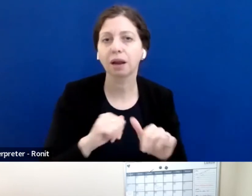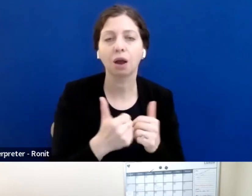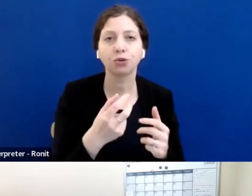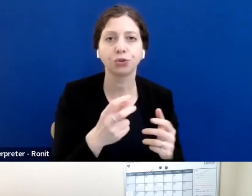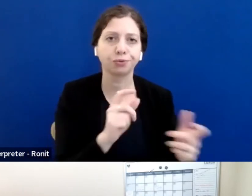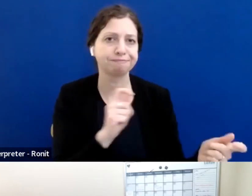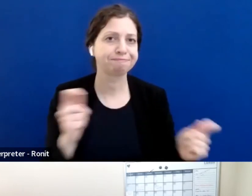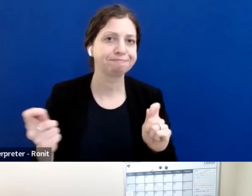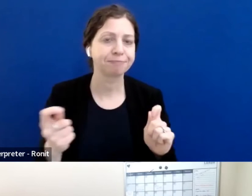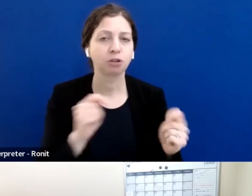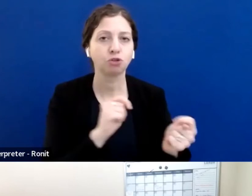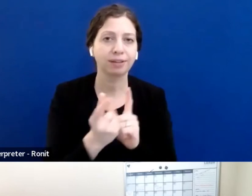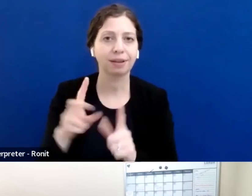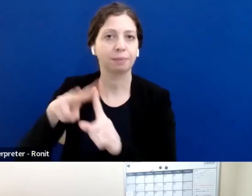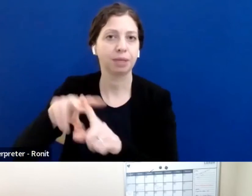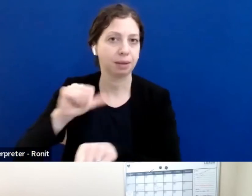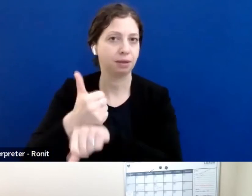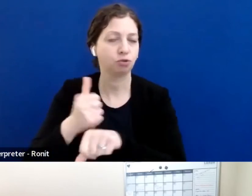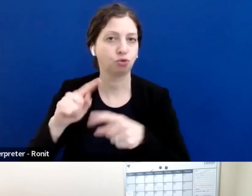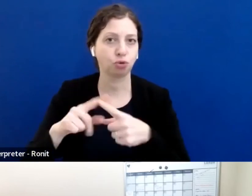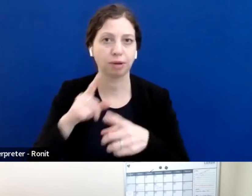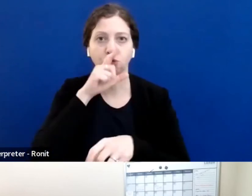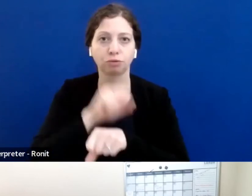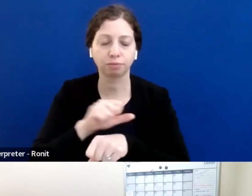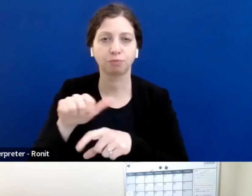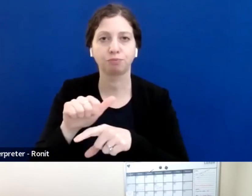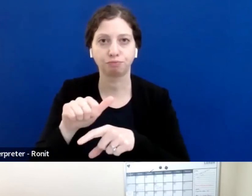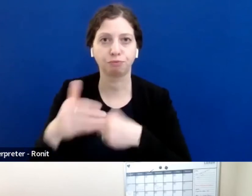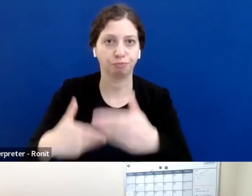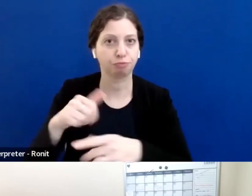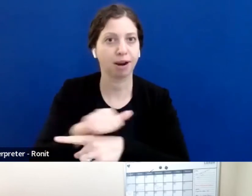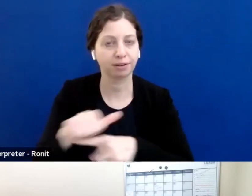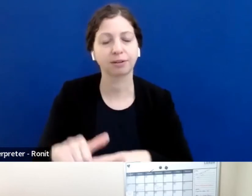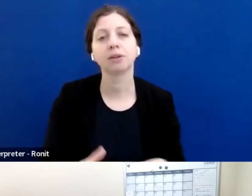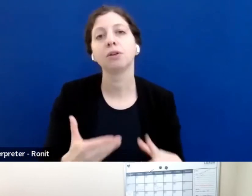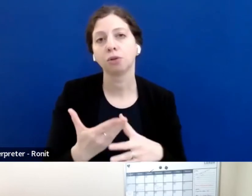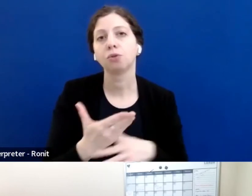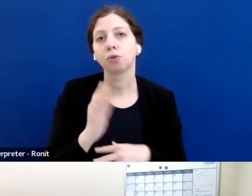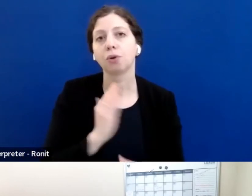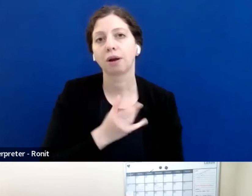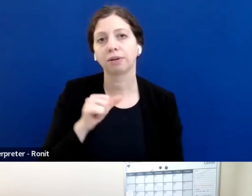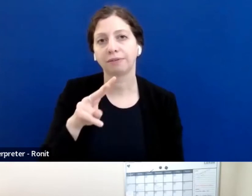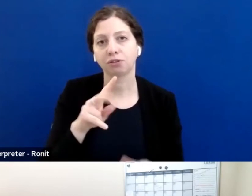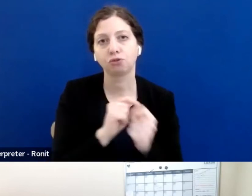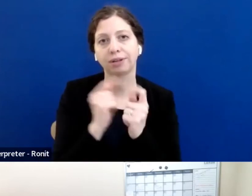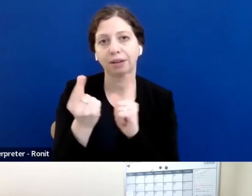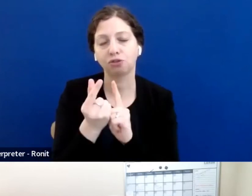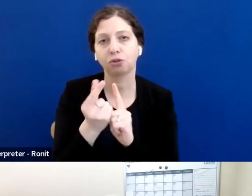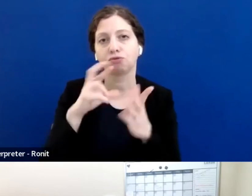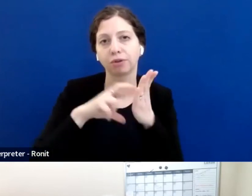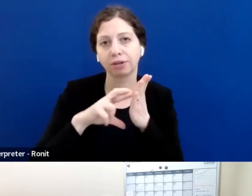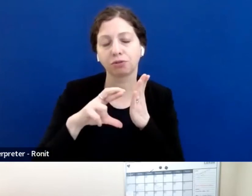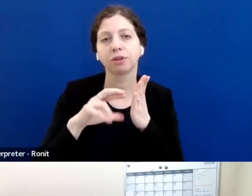translate and implement those findings into practice? So one way we do that is through our division of translational research that